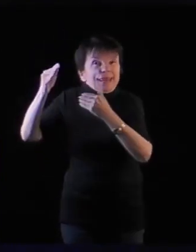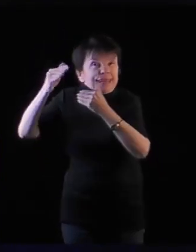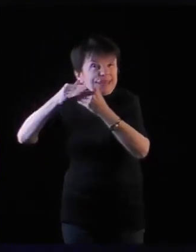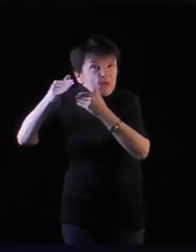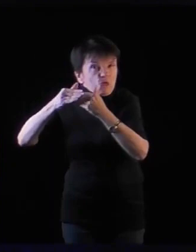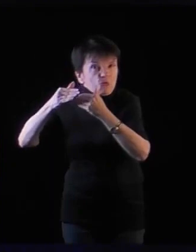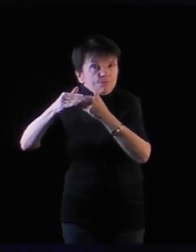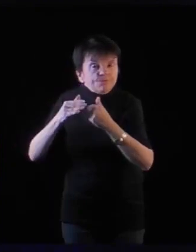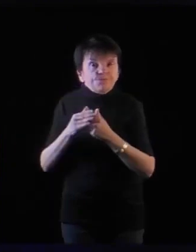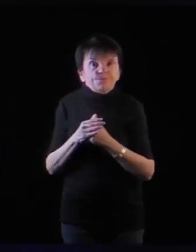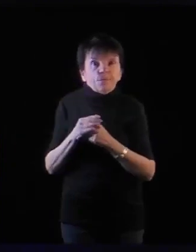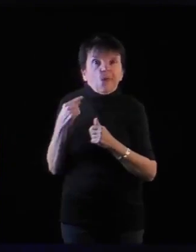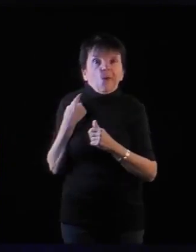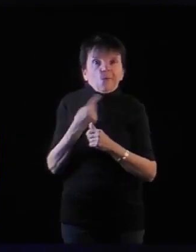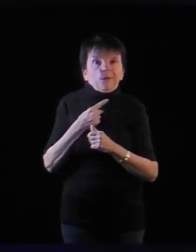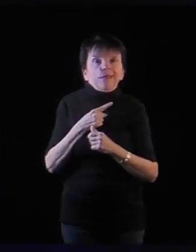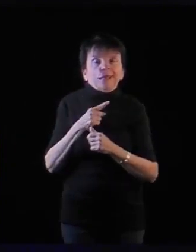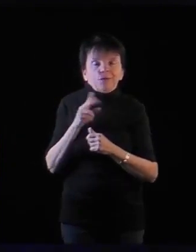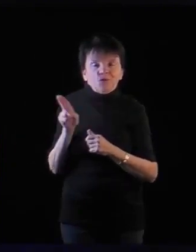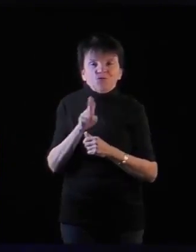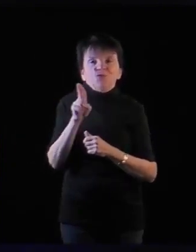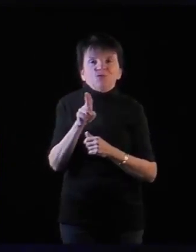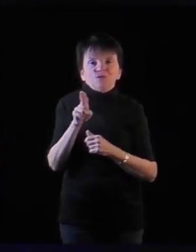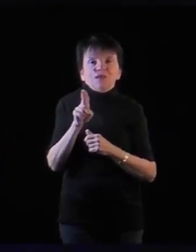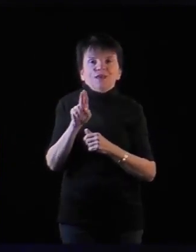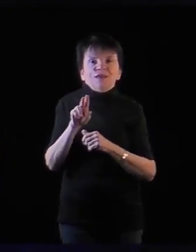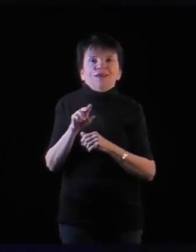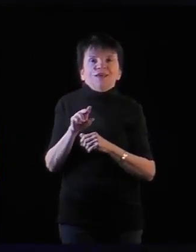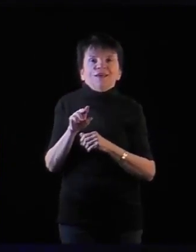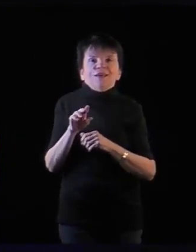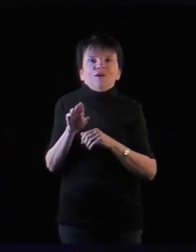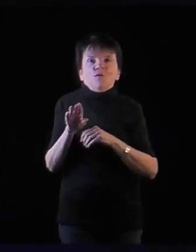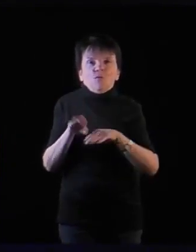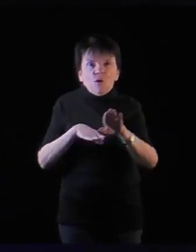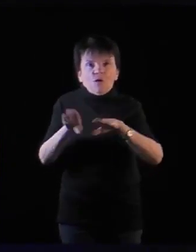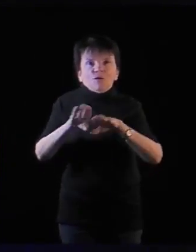that. The choice for us then, very simply today,